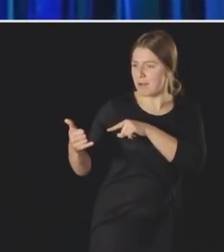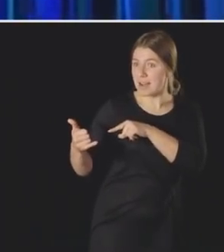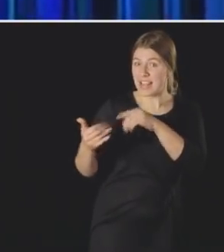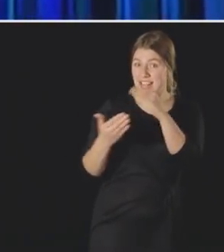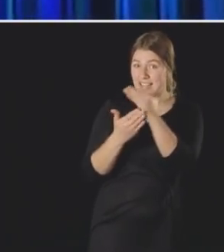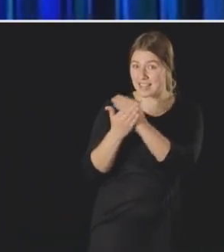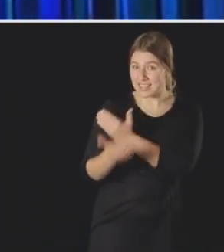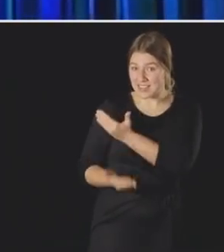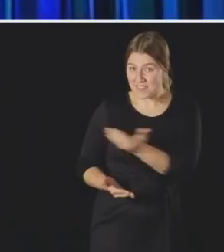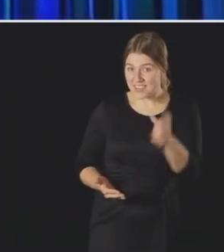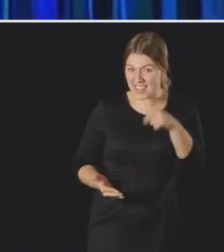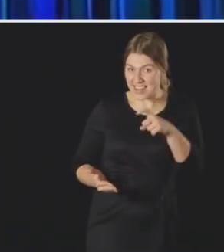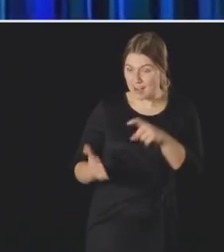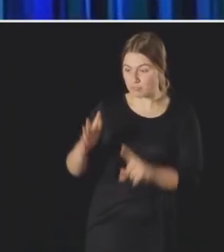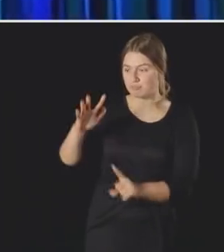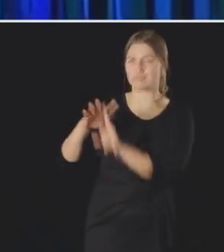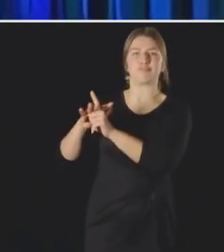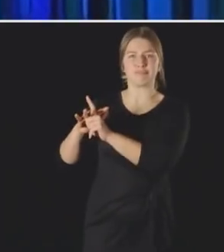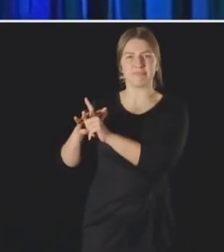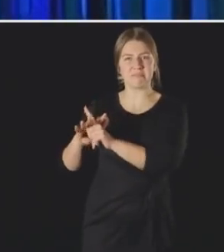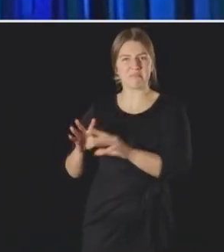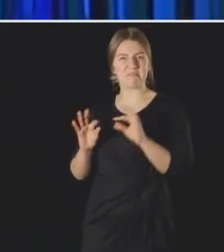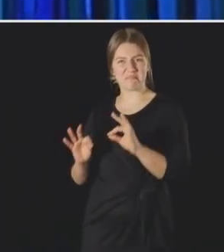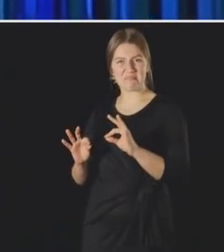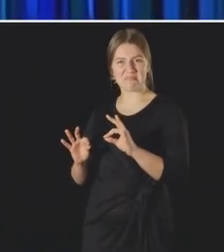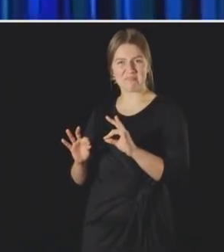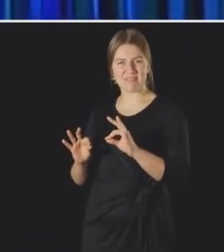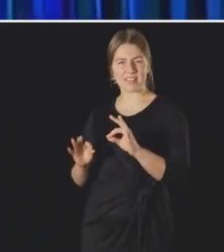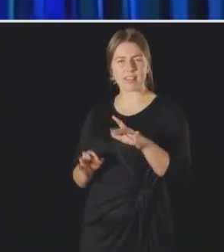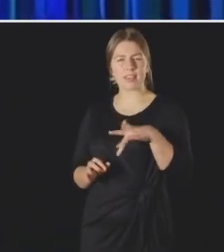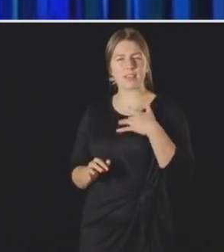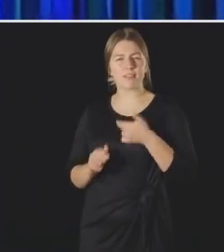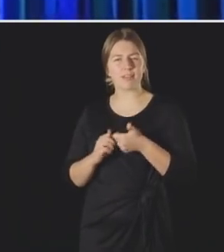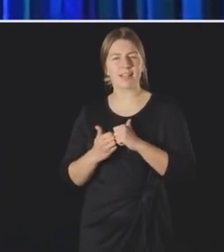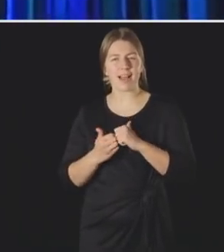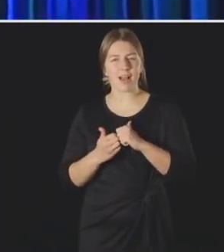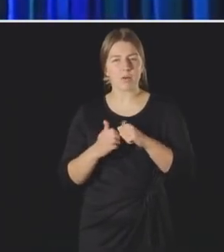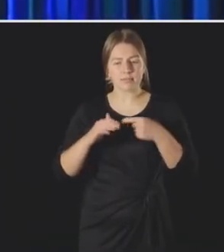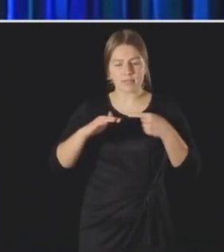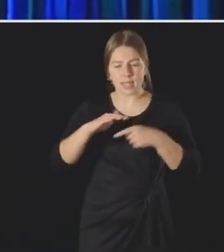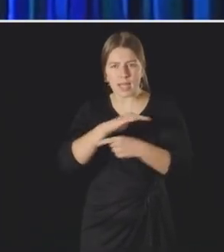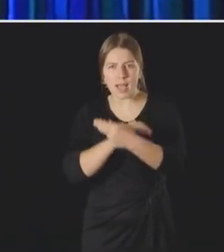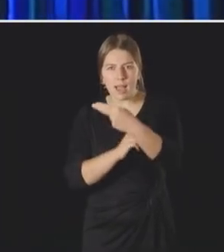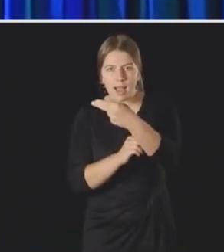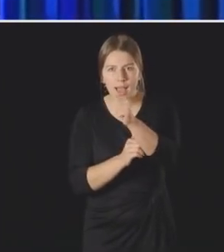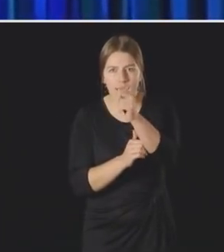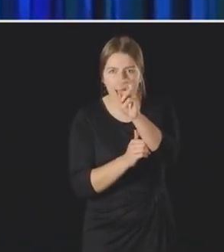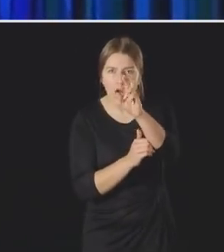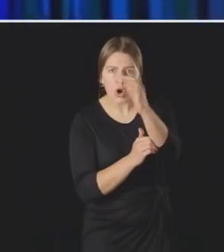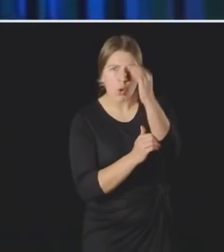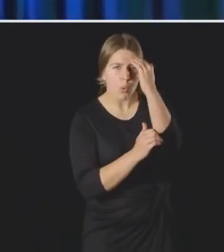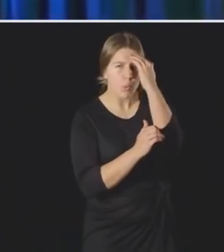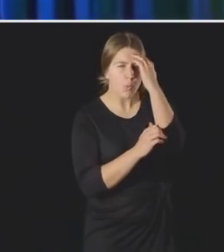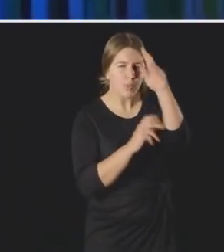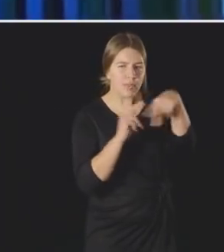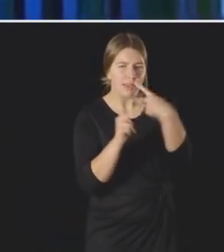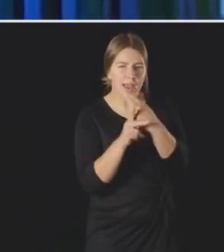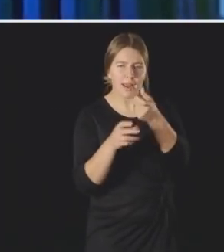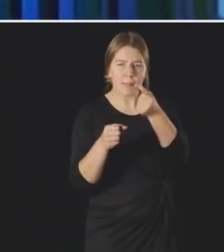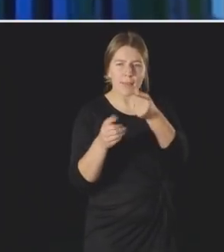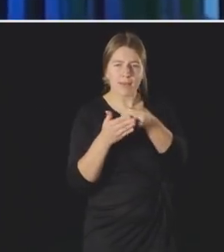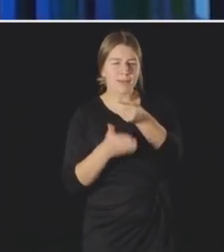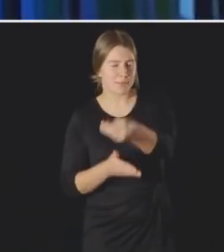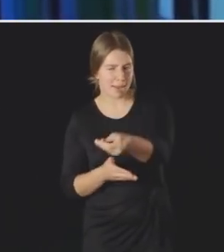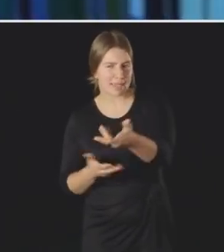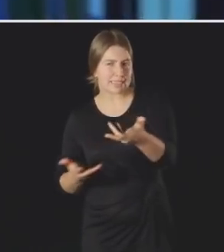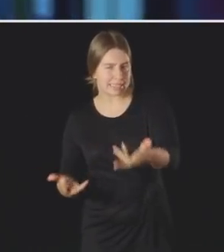smartphone fridge app and quickly found my grocery list. How would you feel if some hacker across the country knew